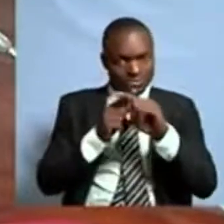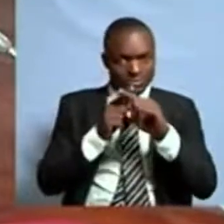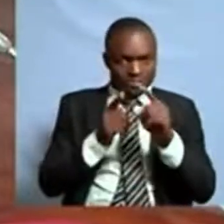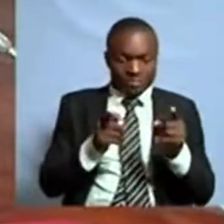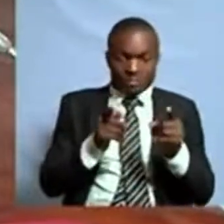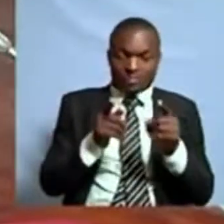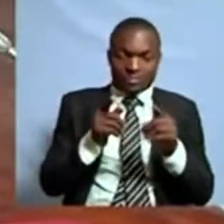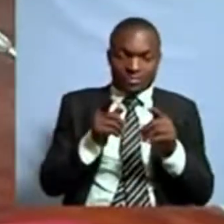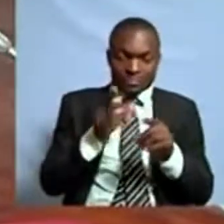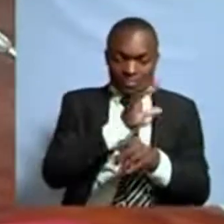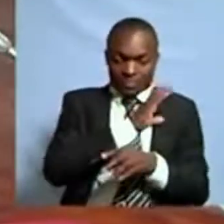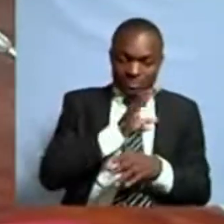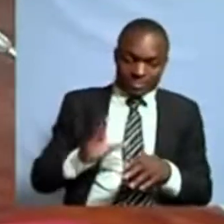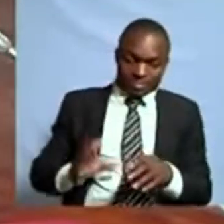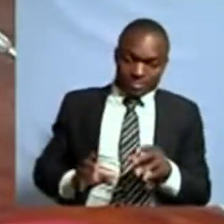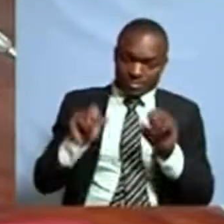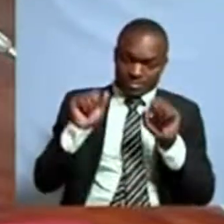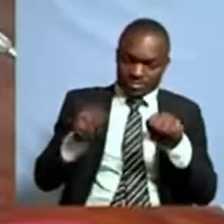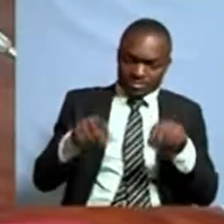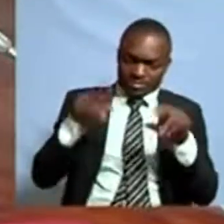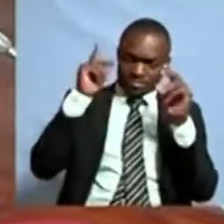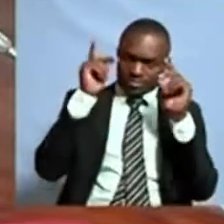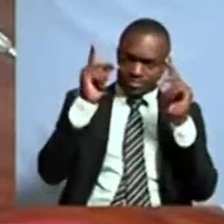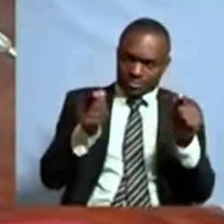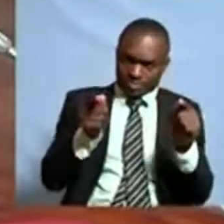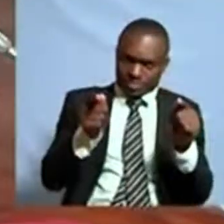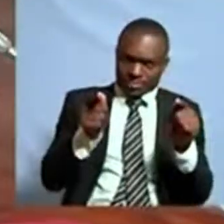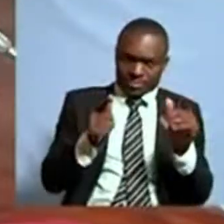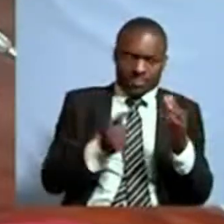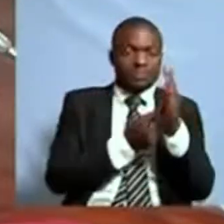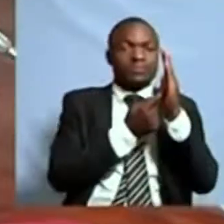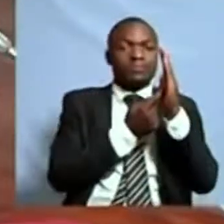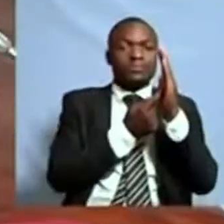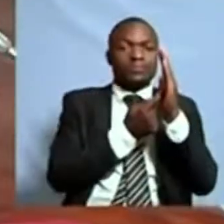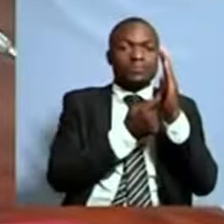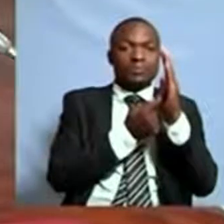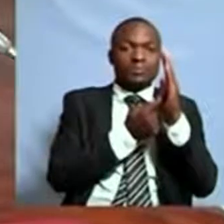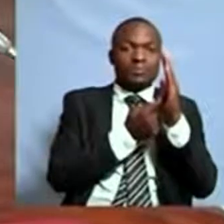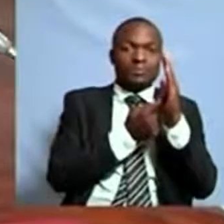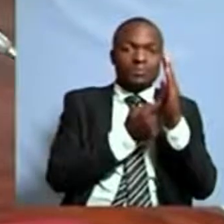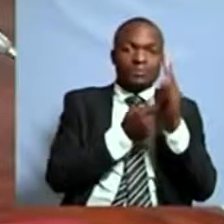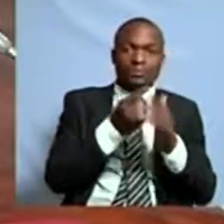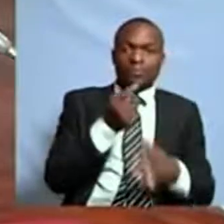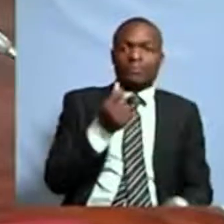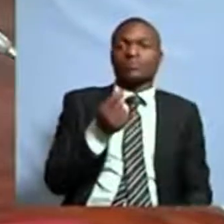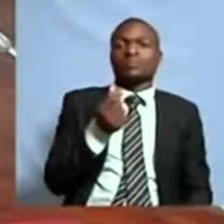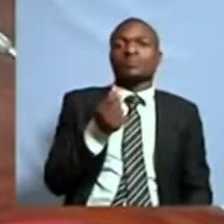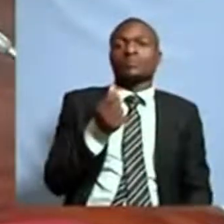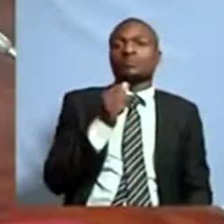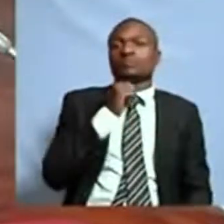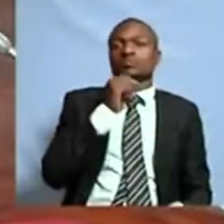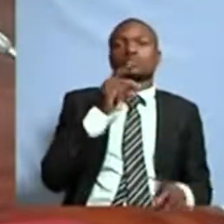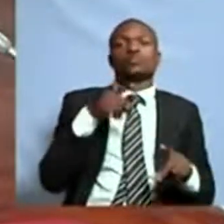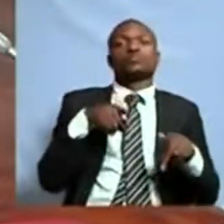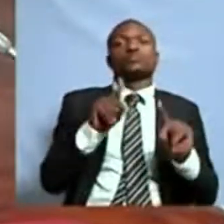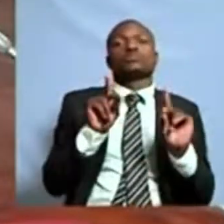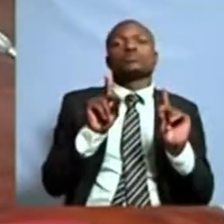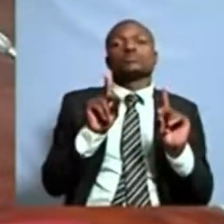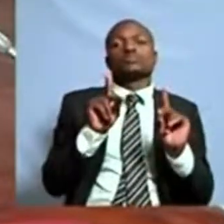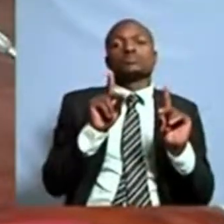companies may reach a point at which their cash flows do not permit them to actually